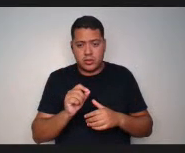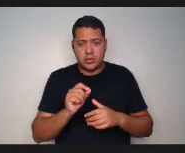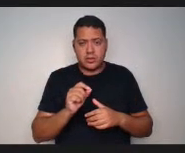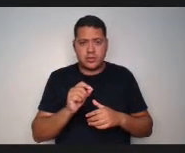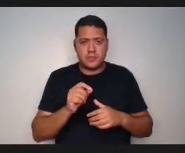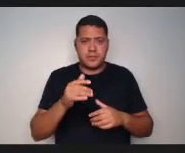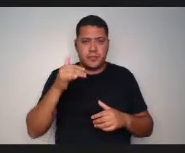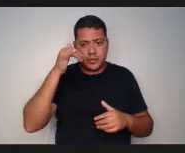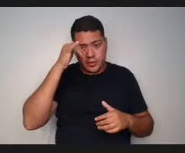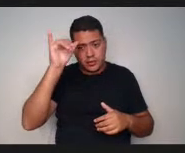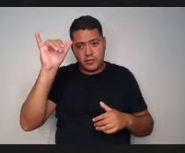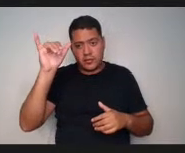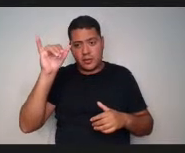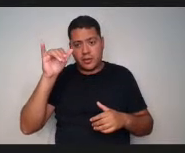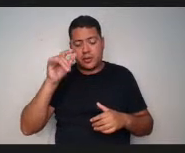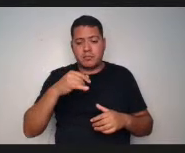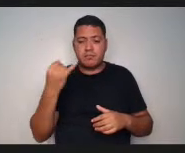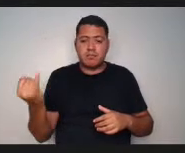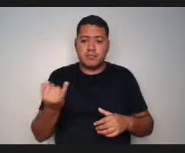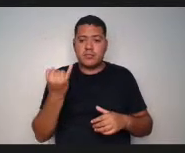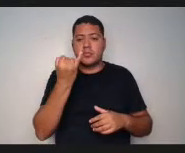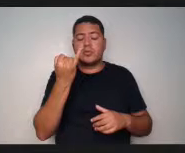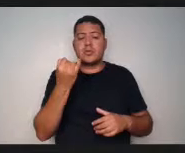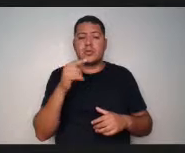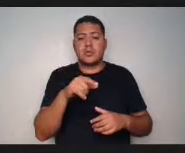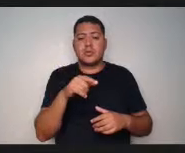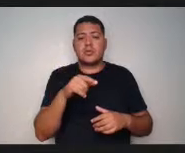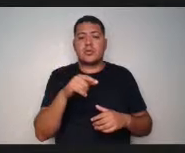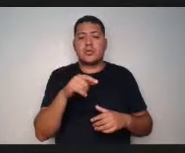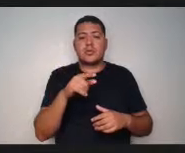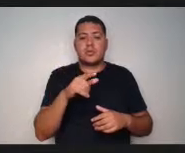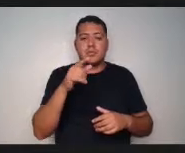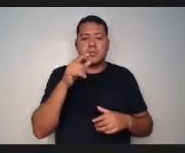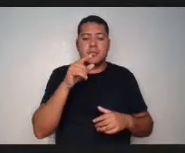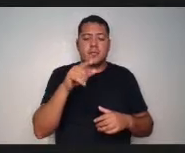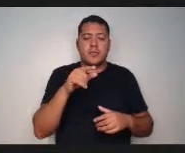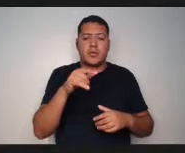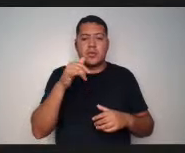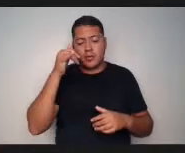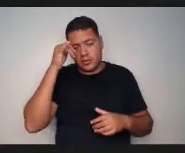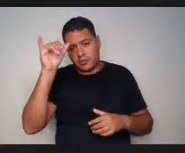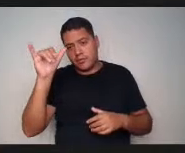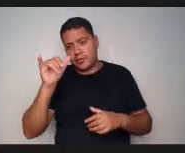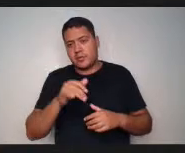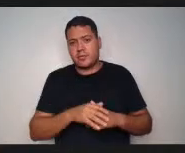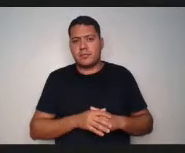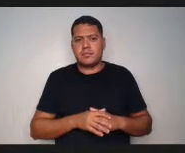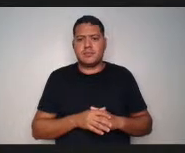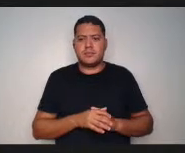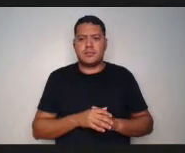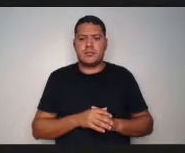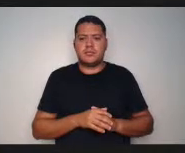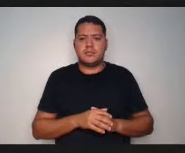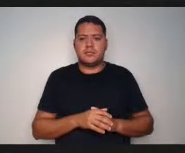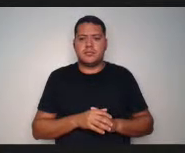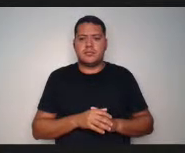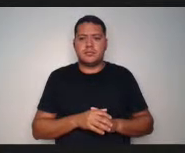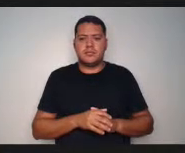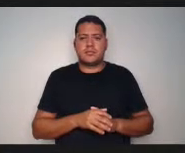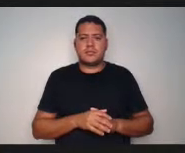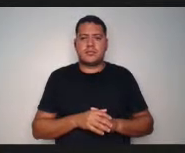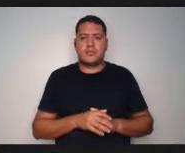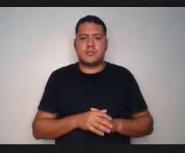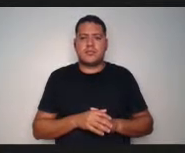So for many workers in low socioeconomic status jobs, we know that elements of